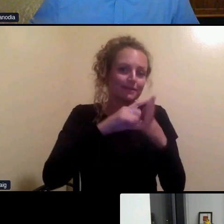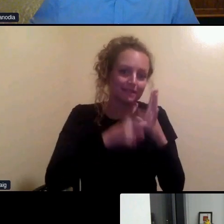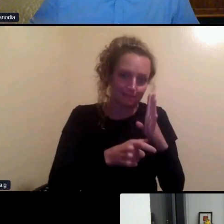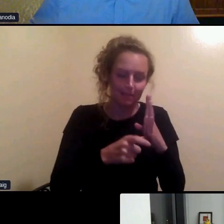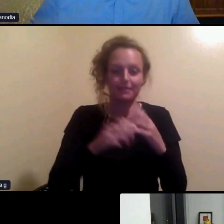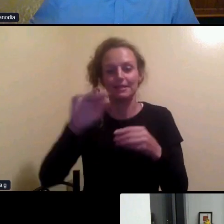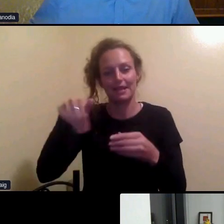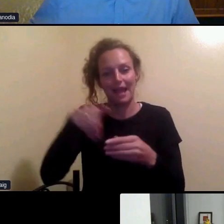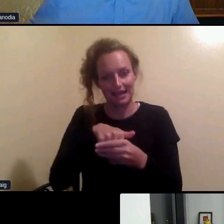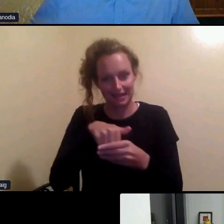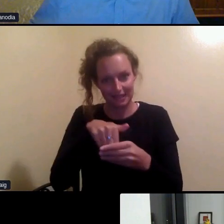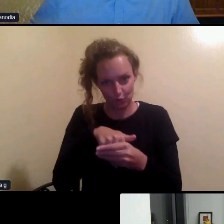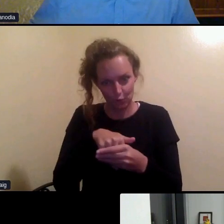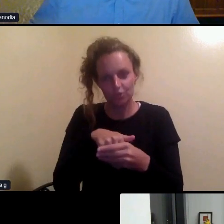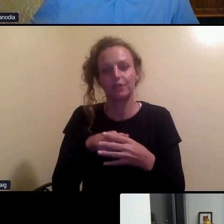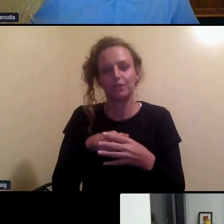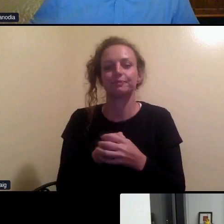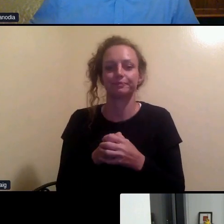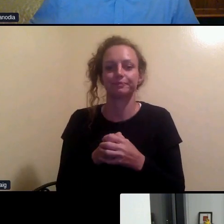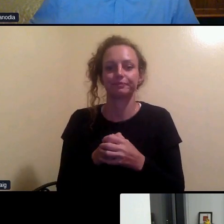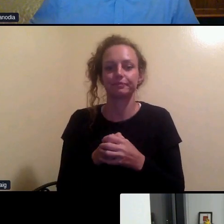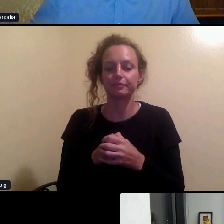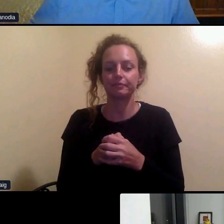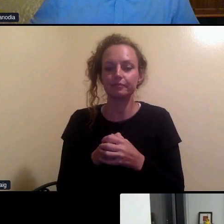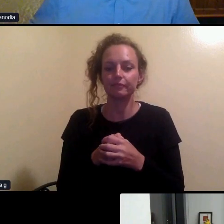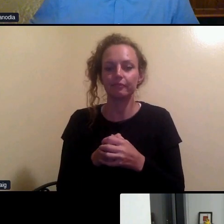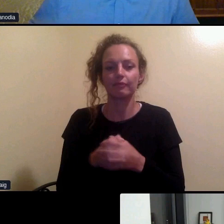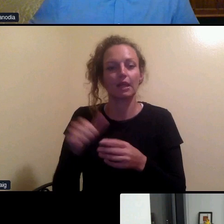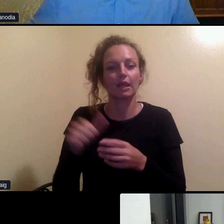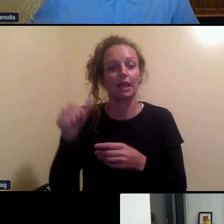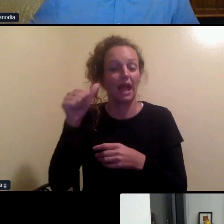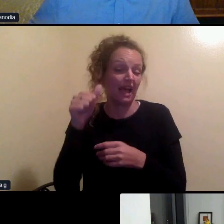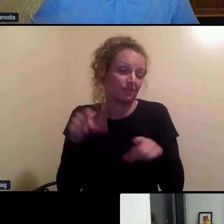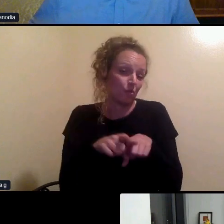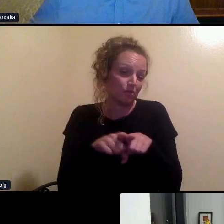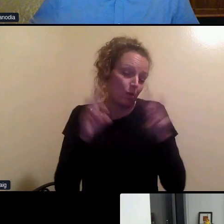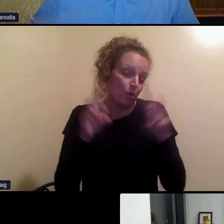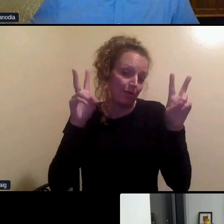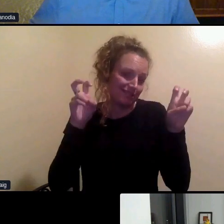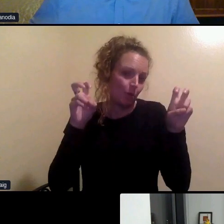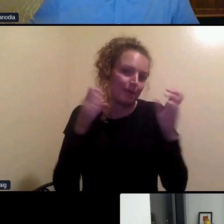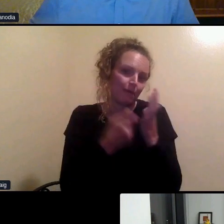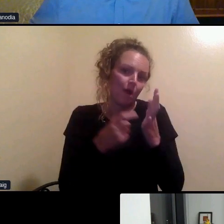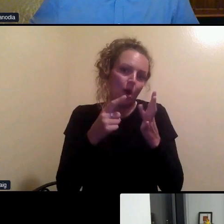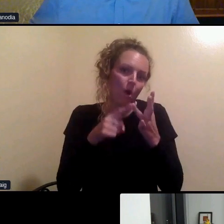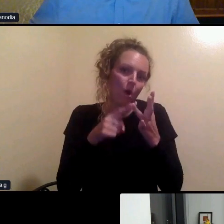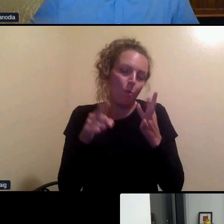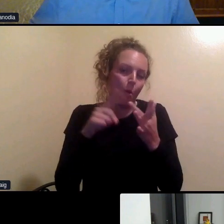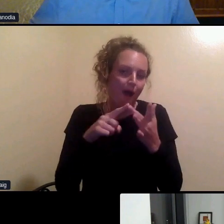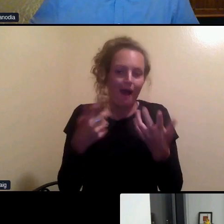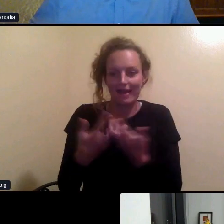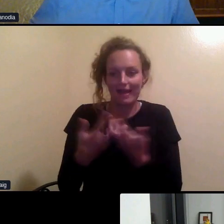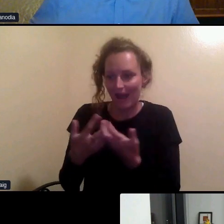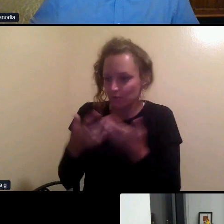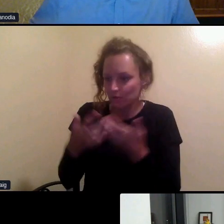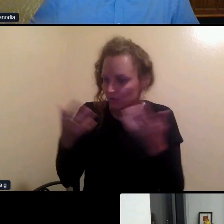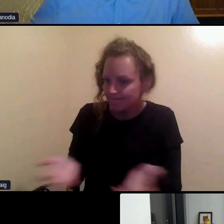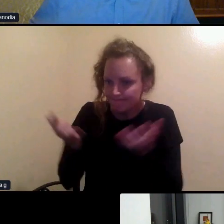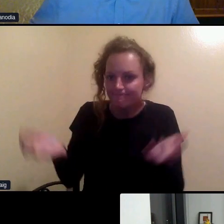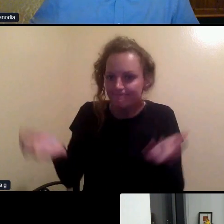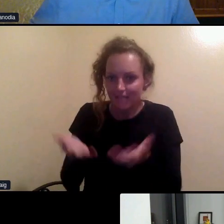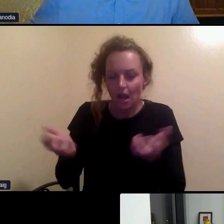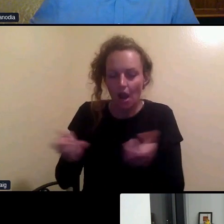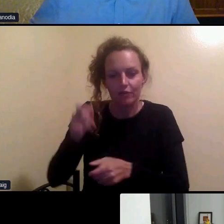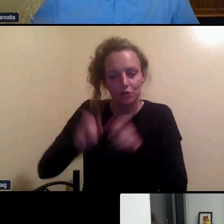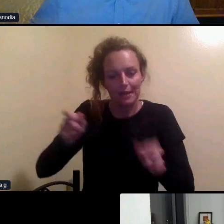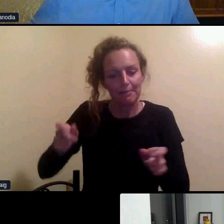comes to return on investment in this area and how to motivate people investing in this area. Thank you so much, guys, for